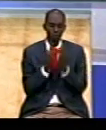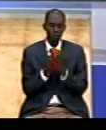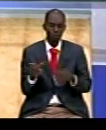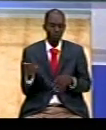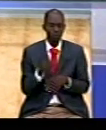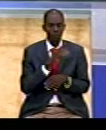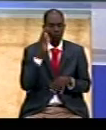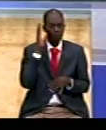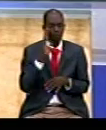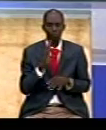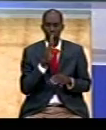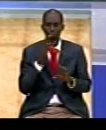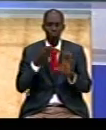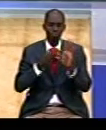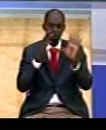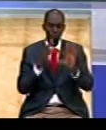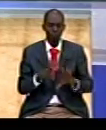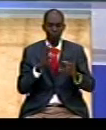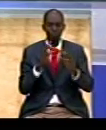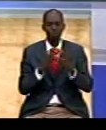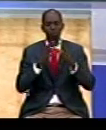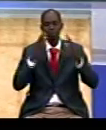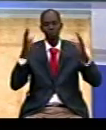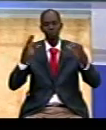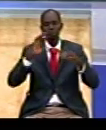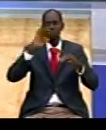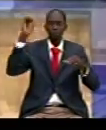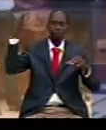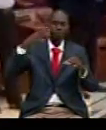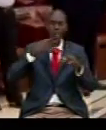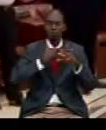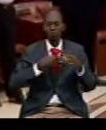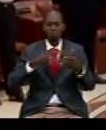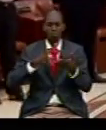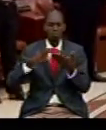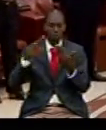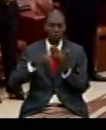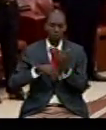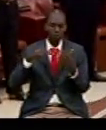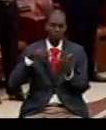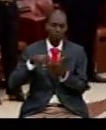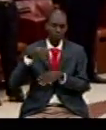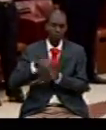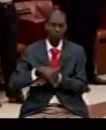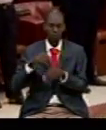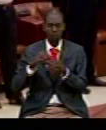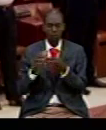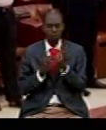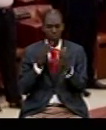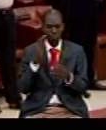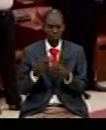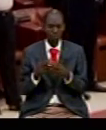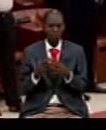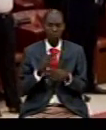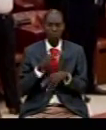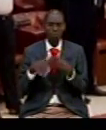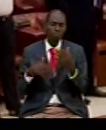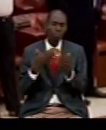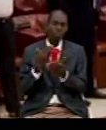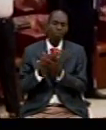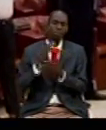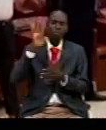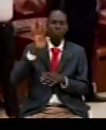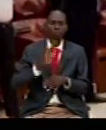of abundant grace and forgiveness tonight in Jesus' name. All your